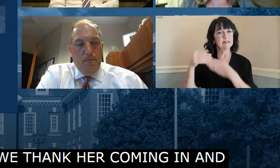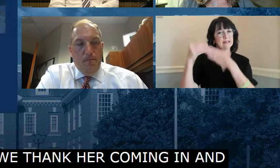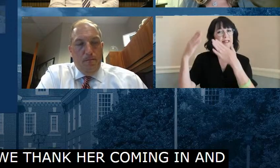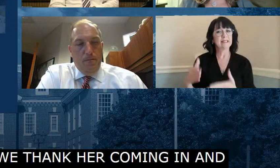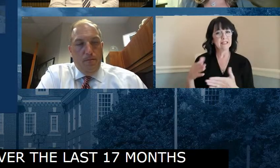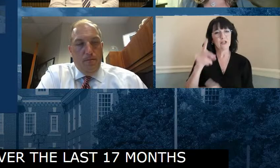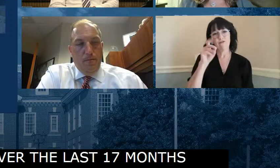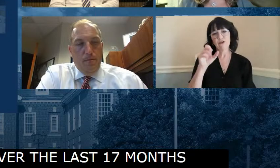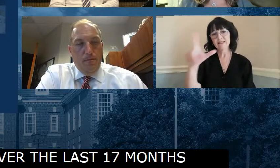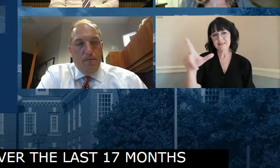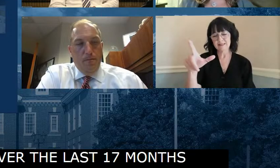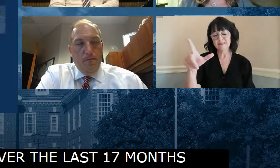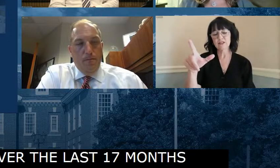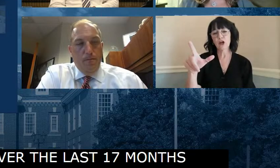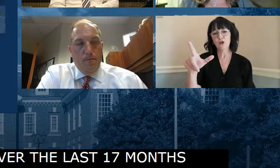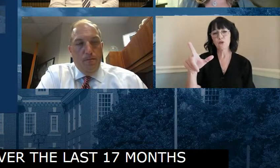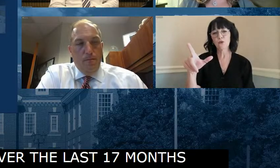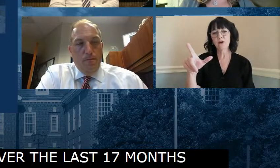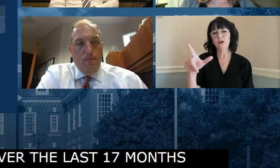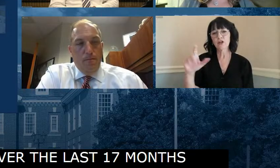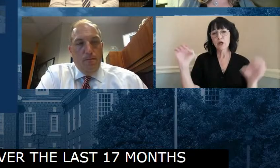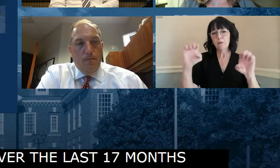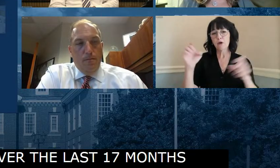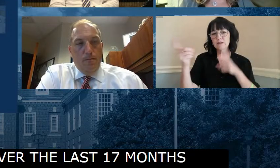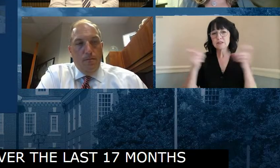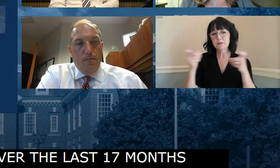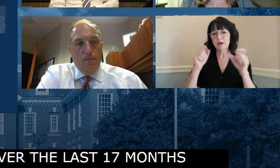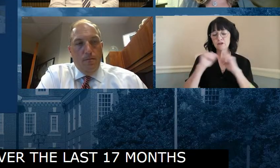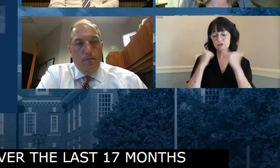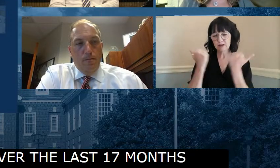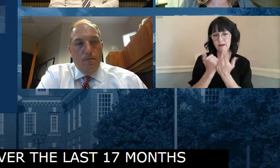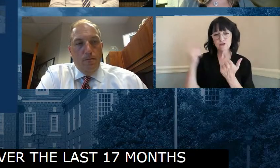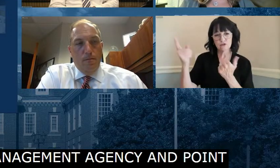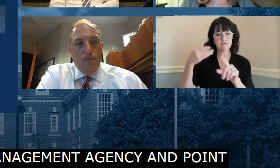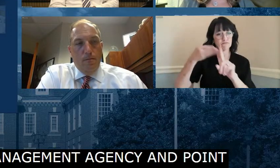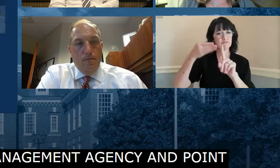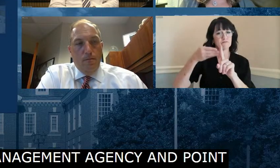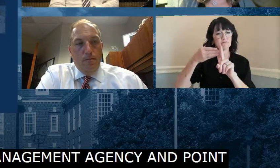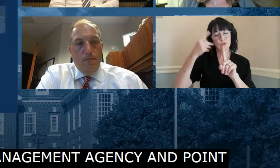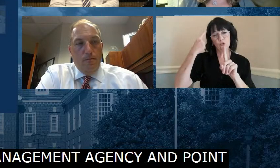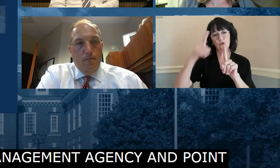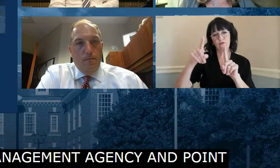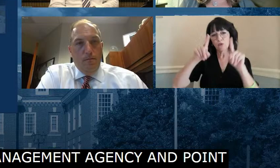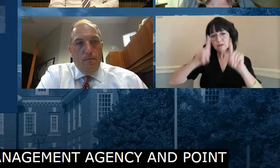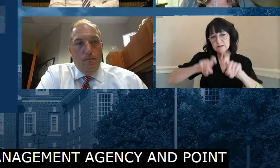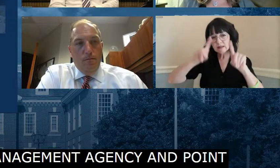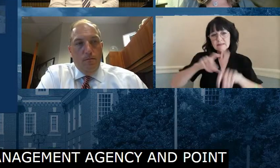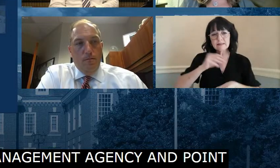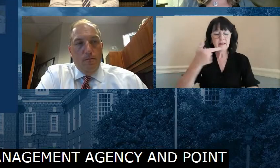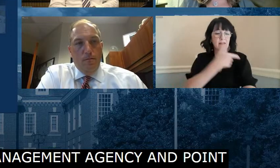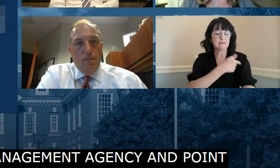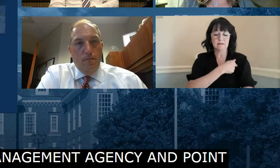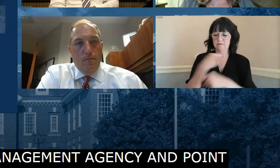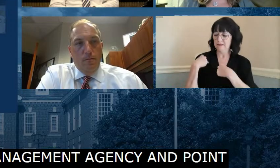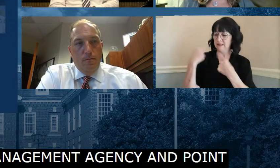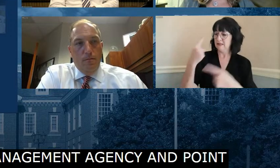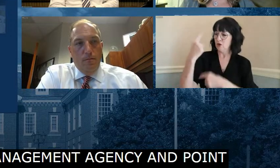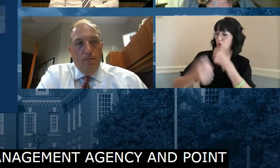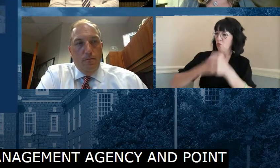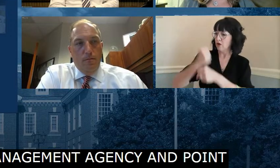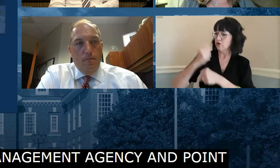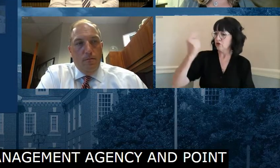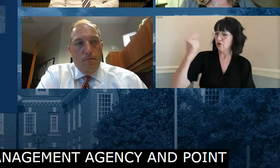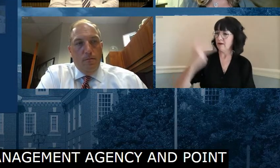and point person on testing and vaccinations over the last year and a half as well.